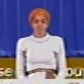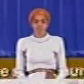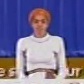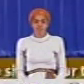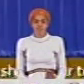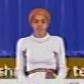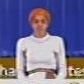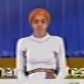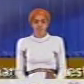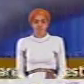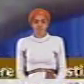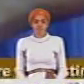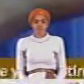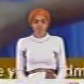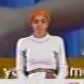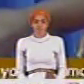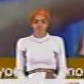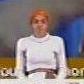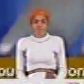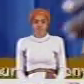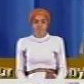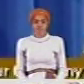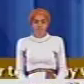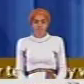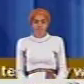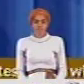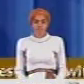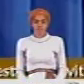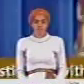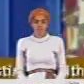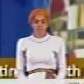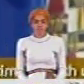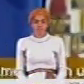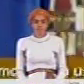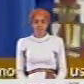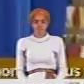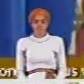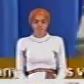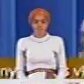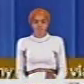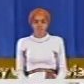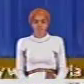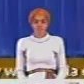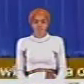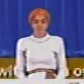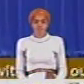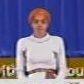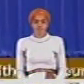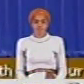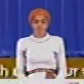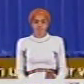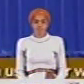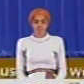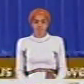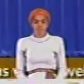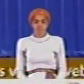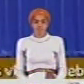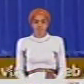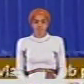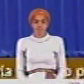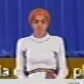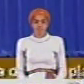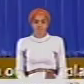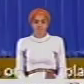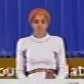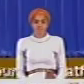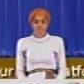shi a asimiti amma a yau nan dama sauran kwana biyu mu zo wannan crusade sai abin ya tayar mishi